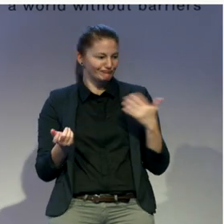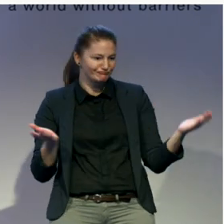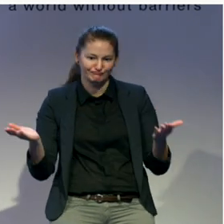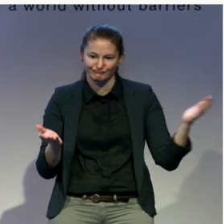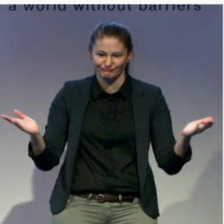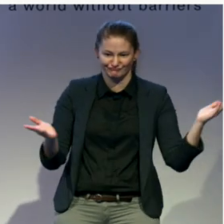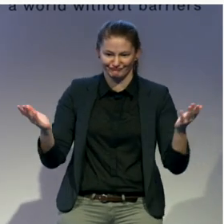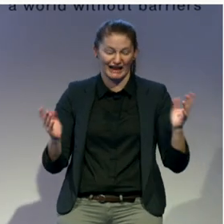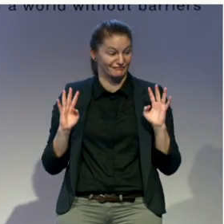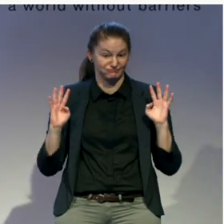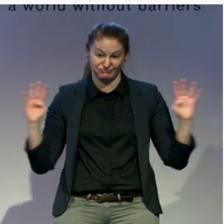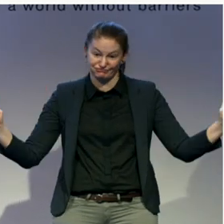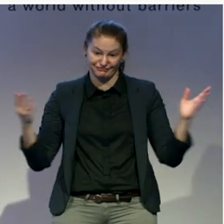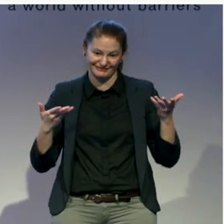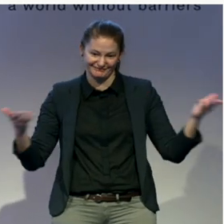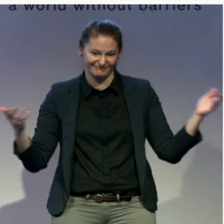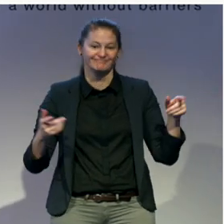participants and